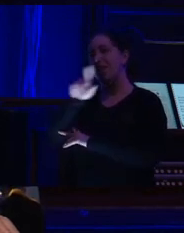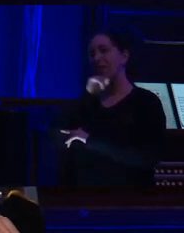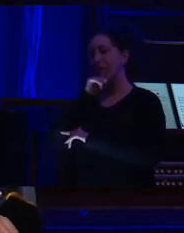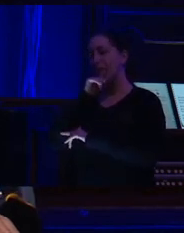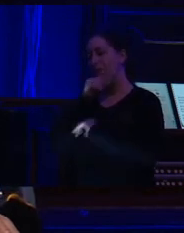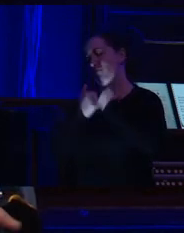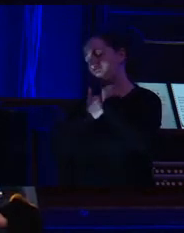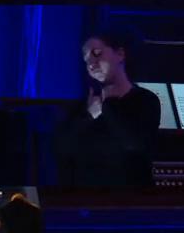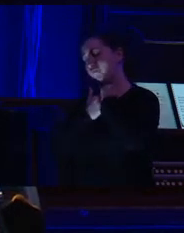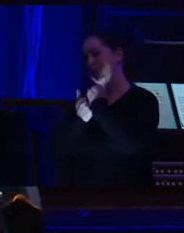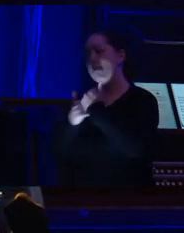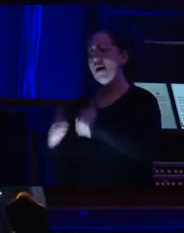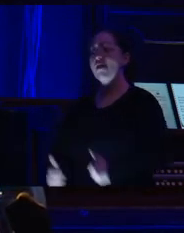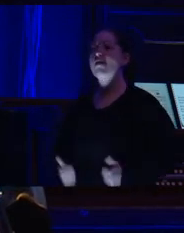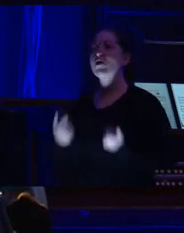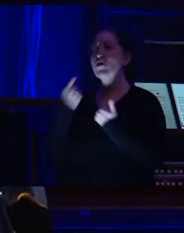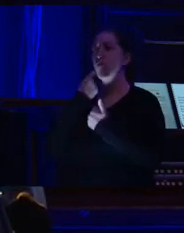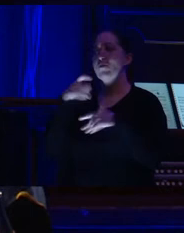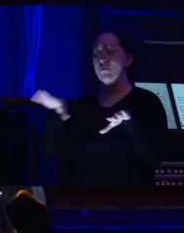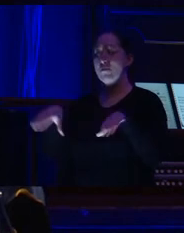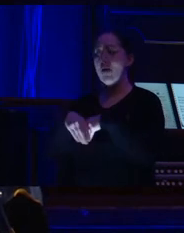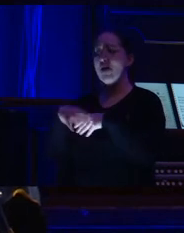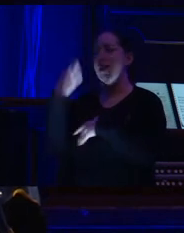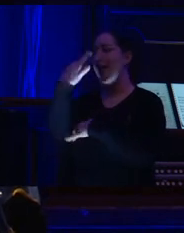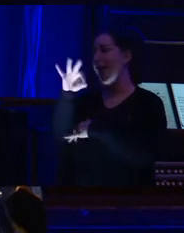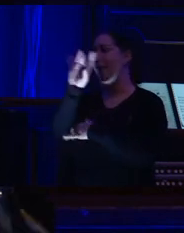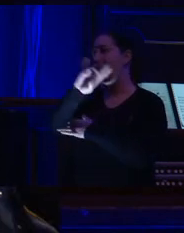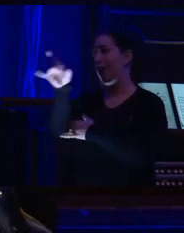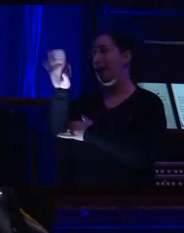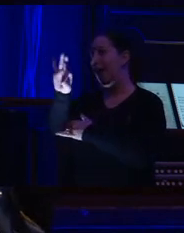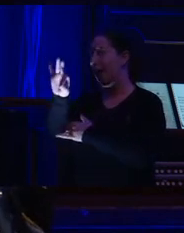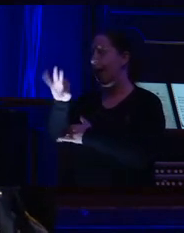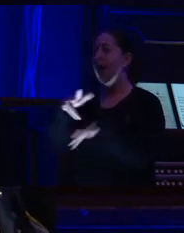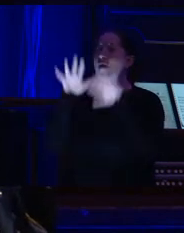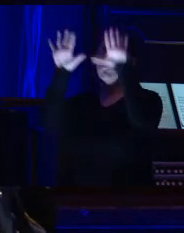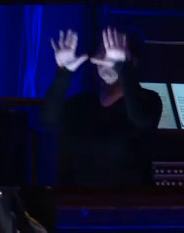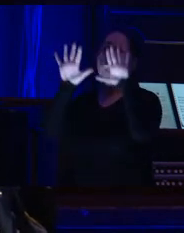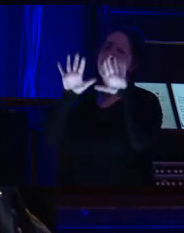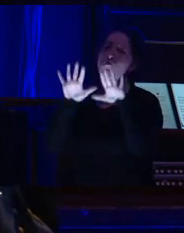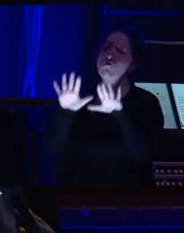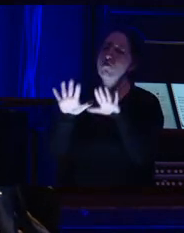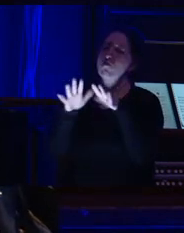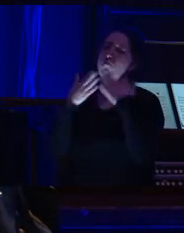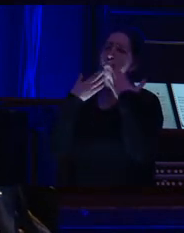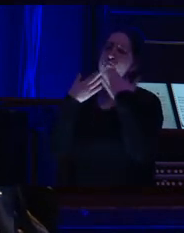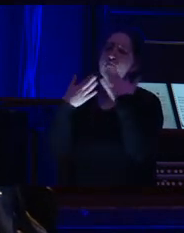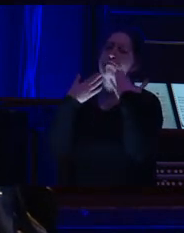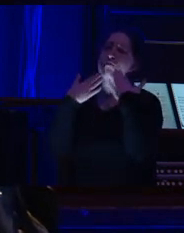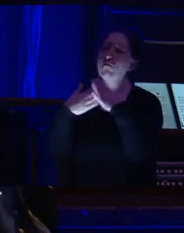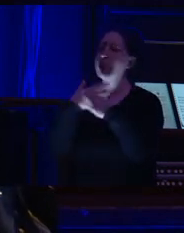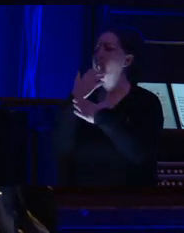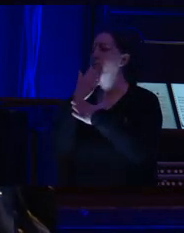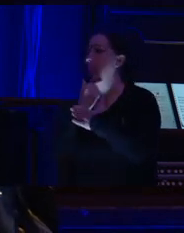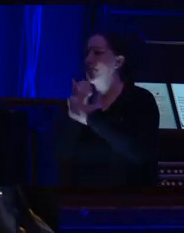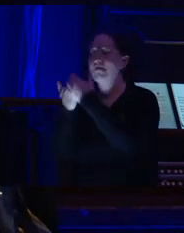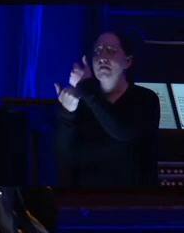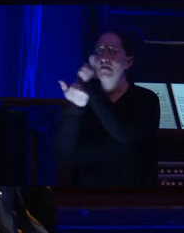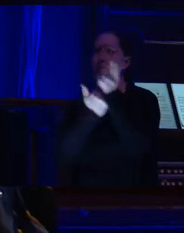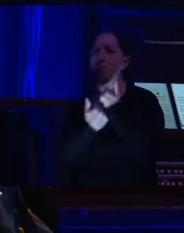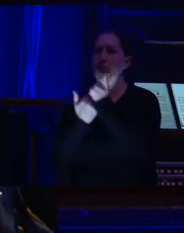my life since we were married in 1989, and I'm grateful for her enduring support of